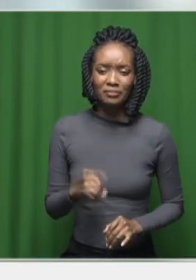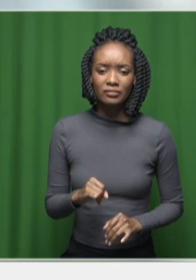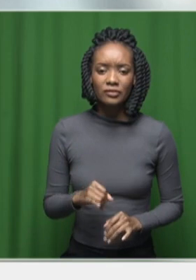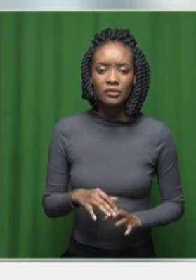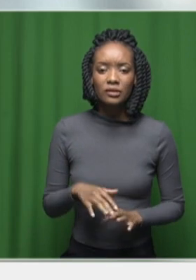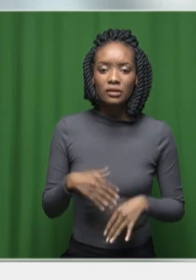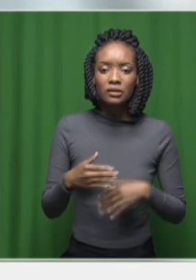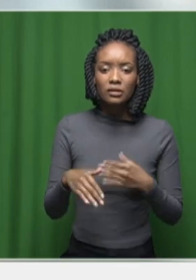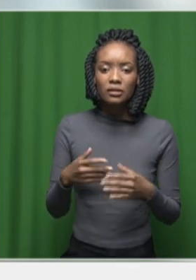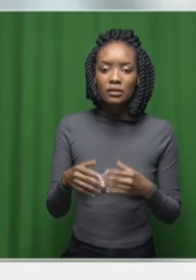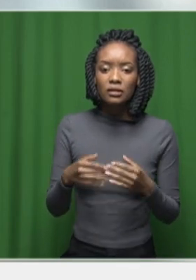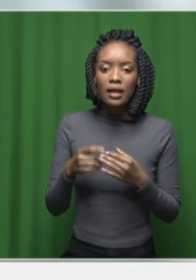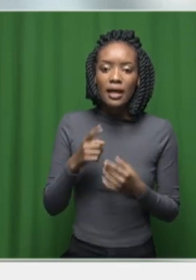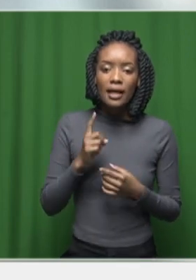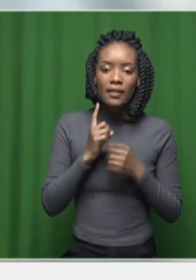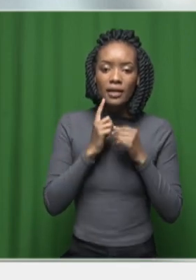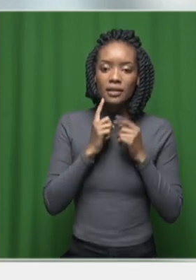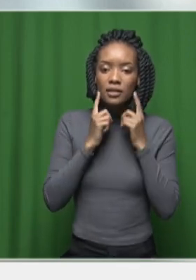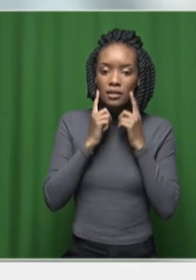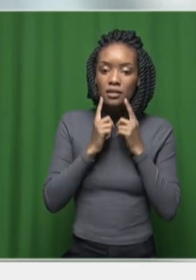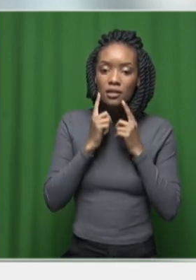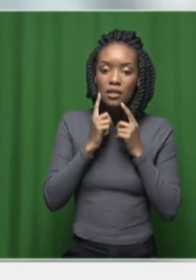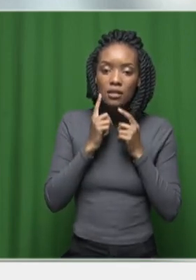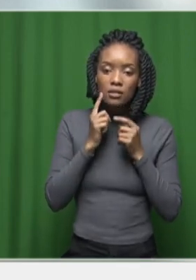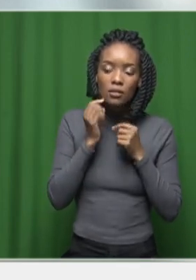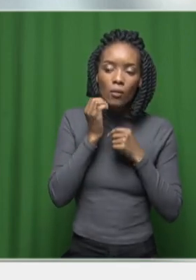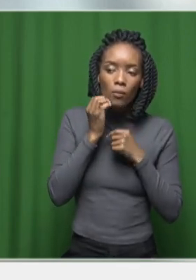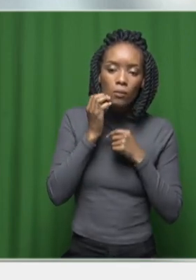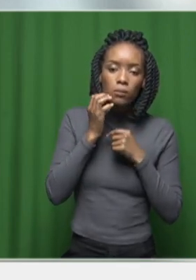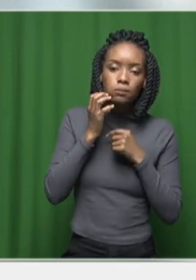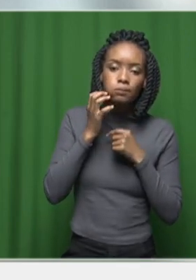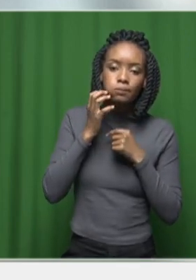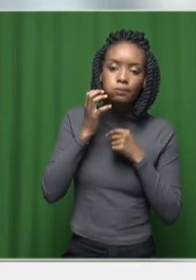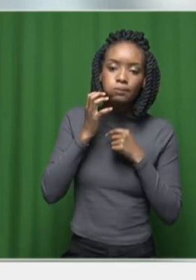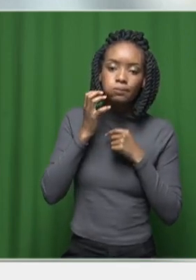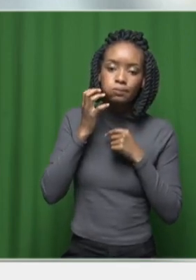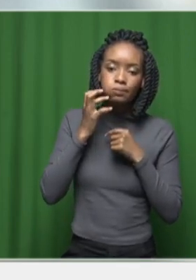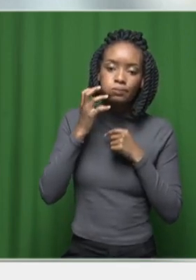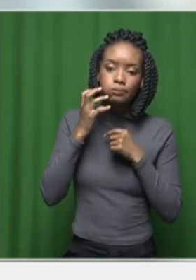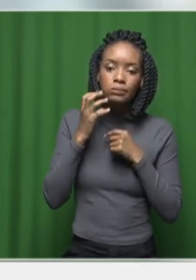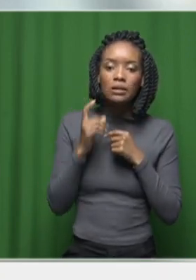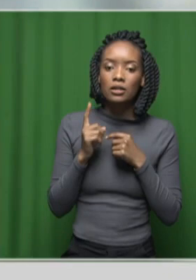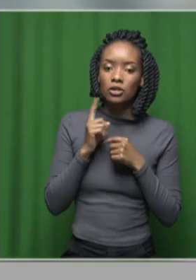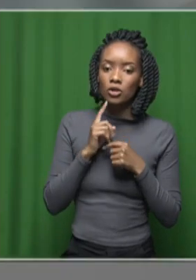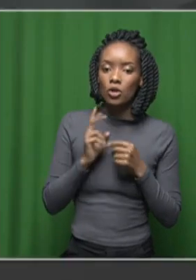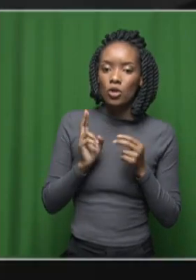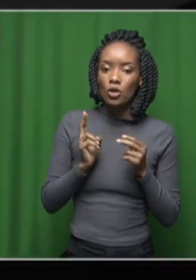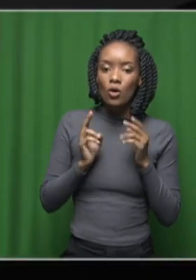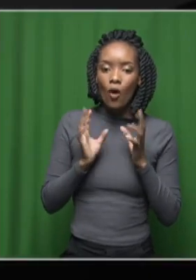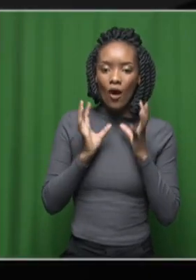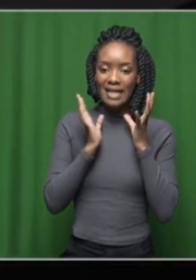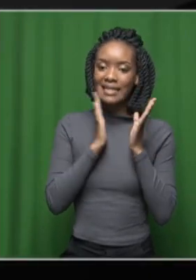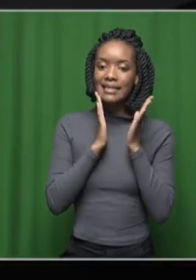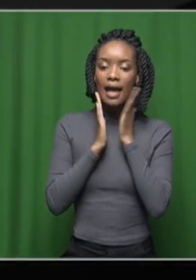of the salivary glands. So this is usually the parotid gland. So there'll be swelling of the sides of the